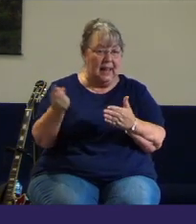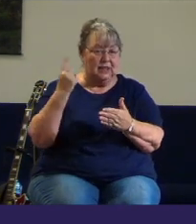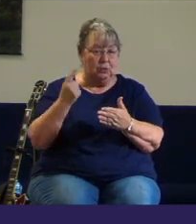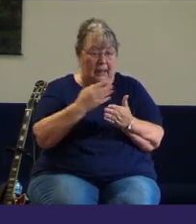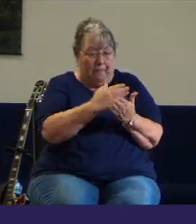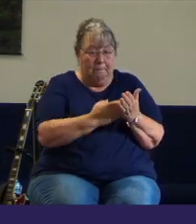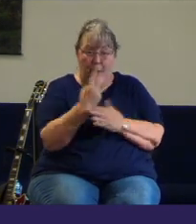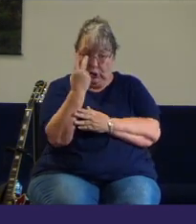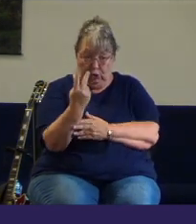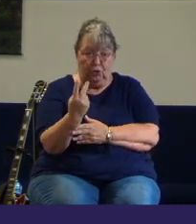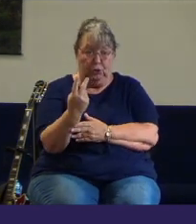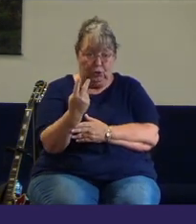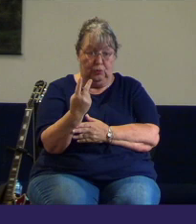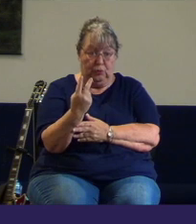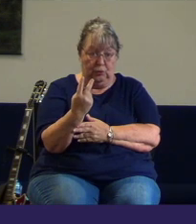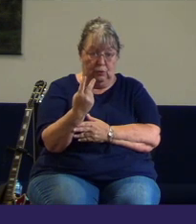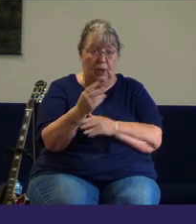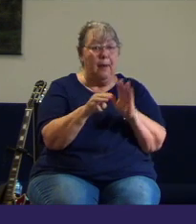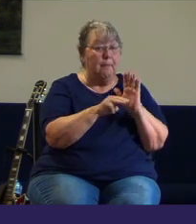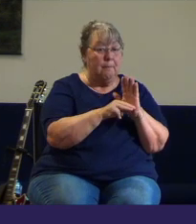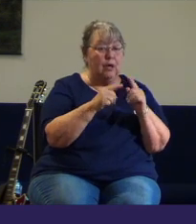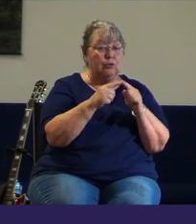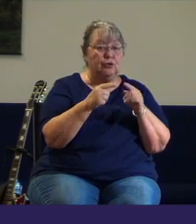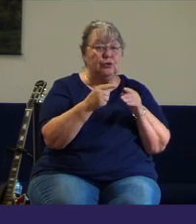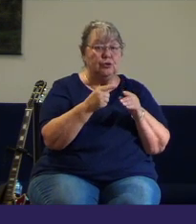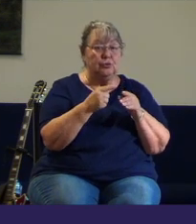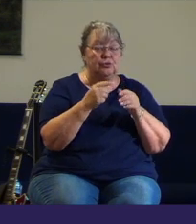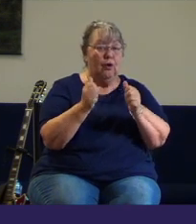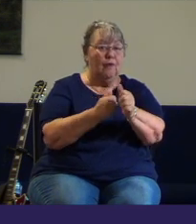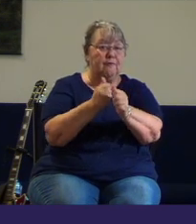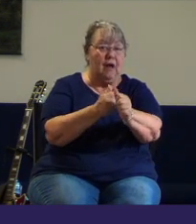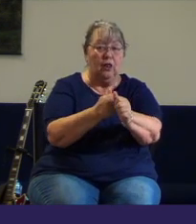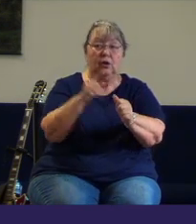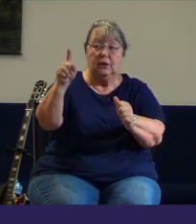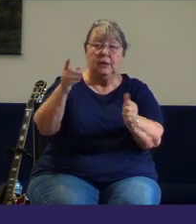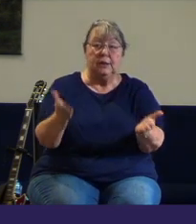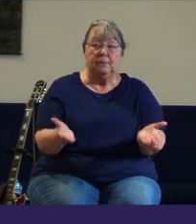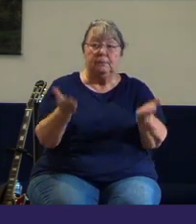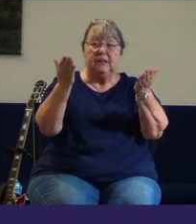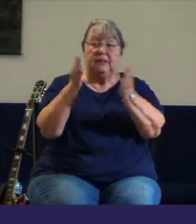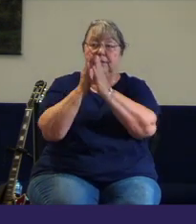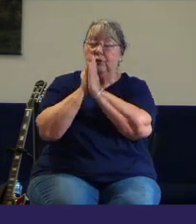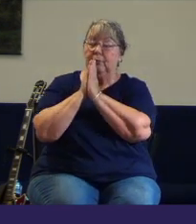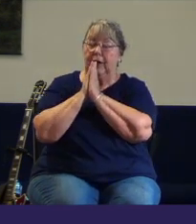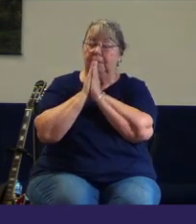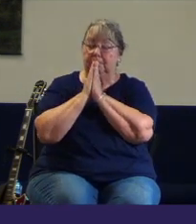two, however, a model to follow. Would you please stand with me and join me in prayer?